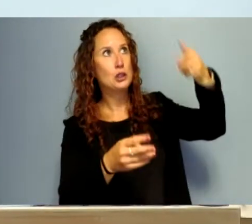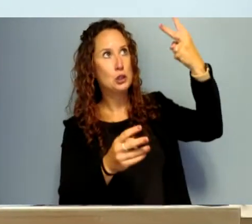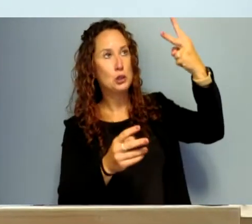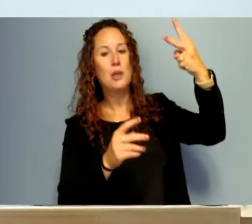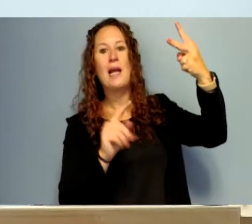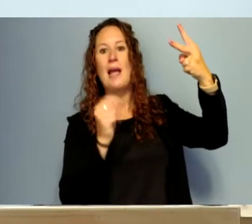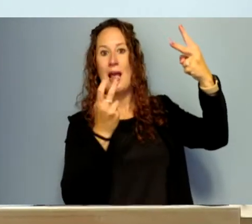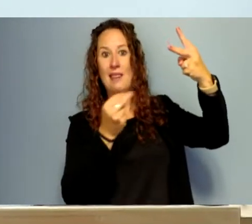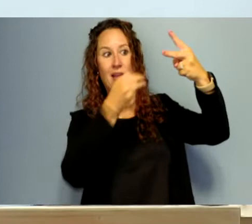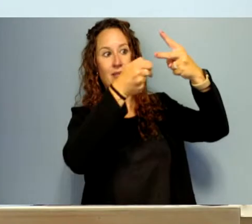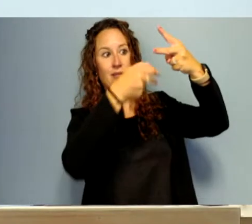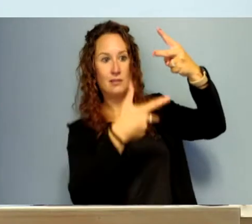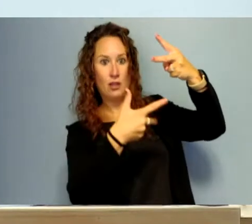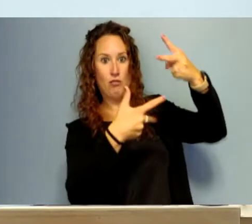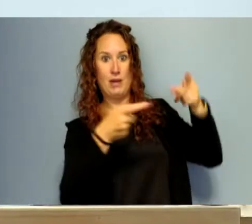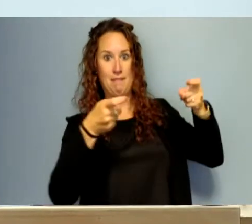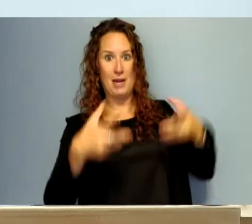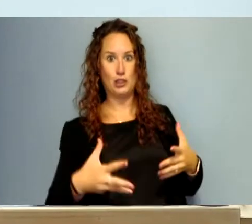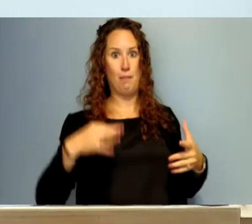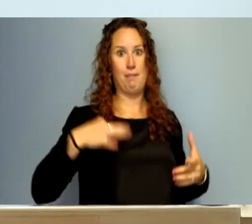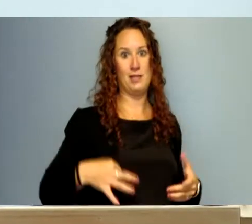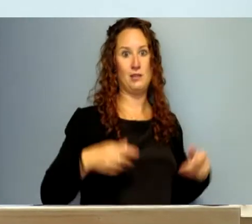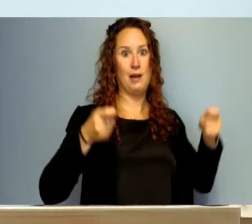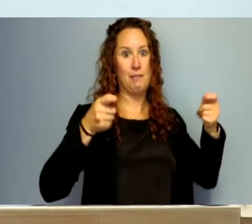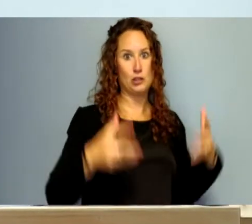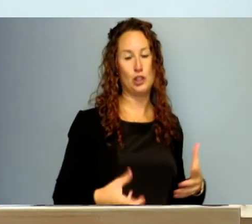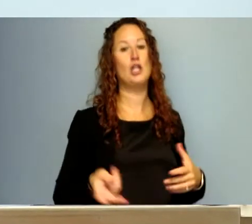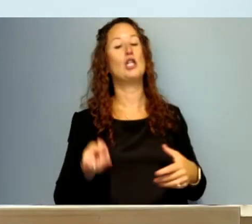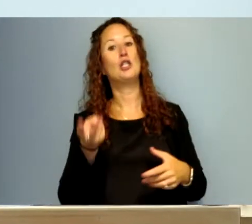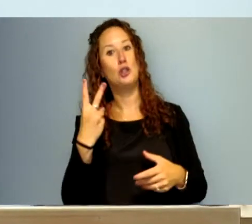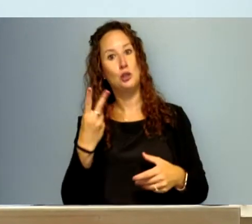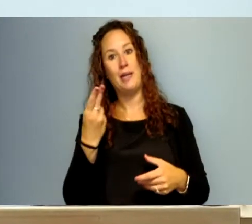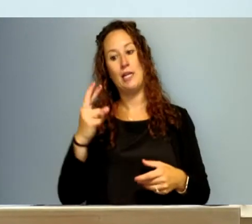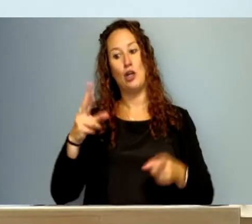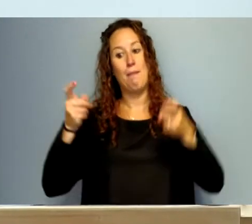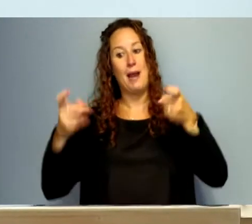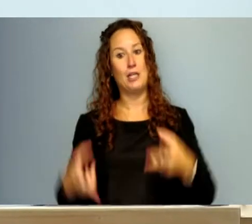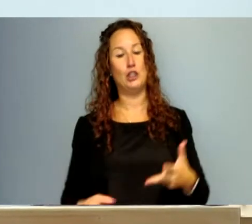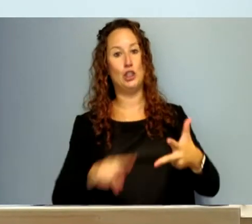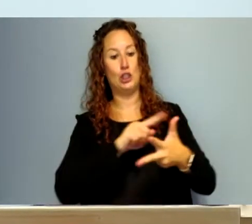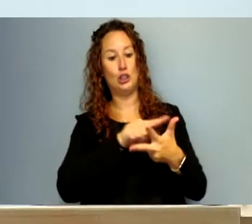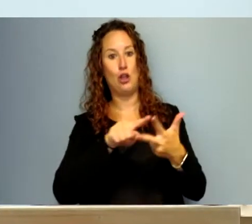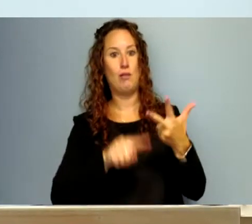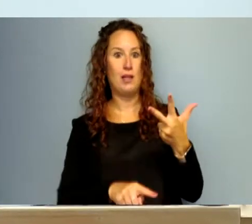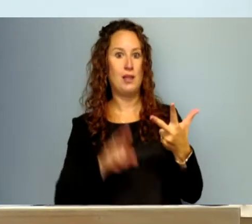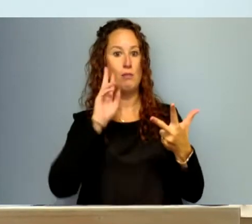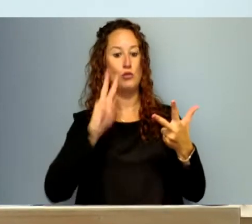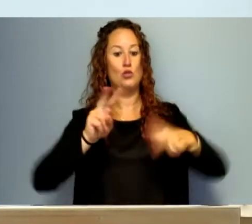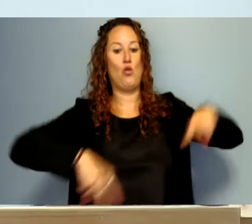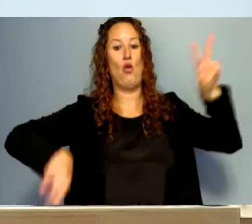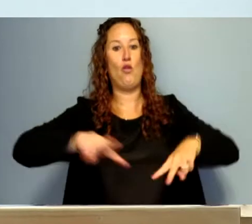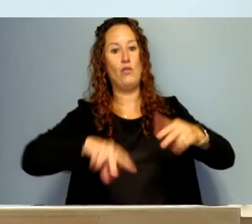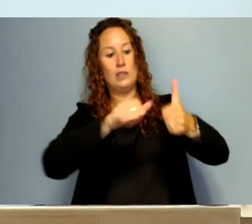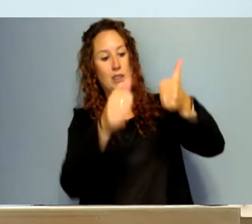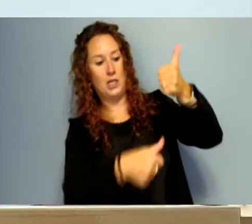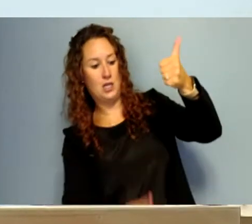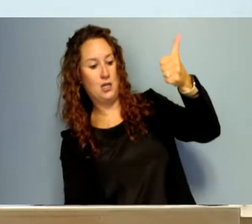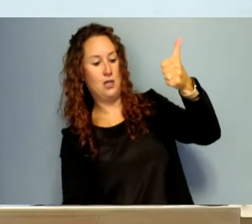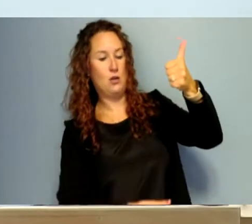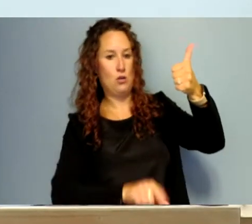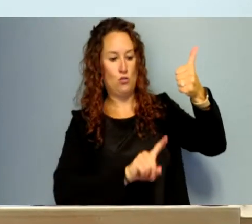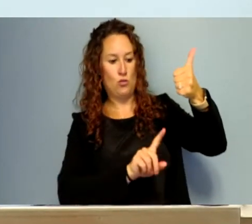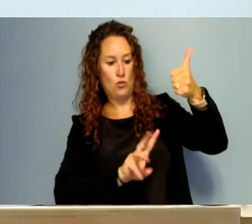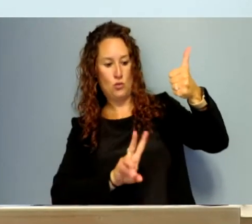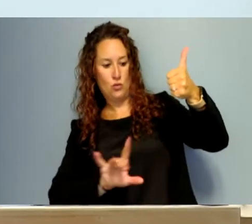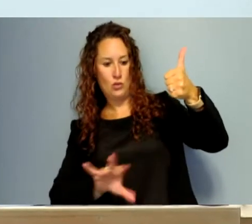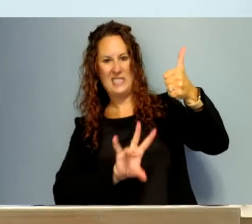managers, essentially, the benefits administrator and 2 HR managers overseeing 1, 2, 3, 4, 5, 6,